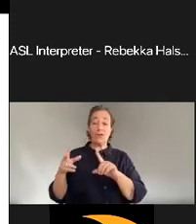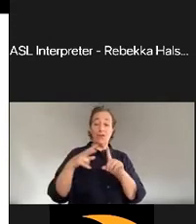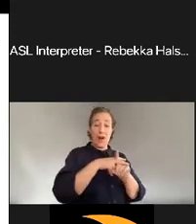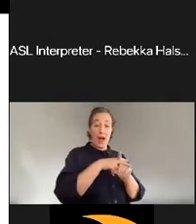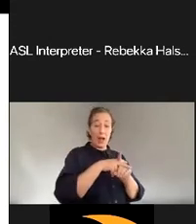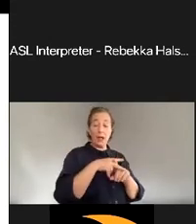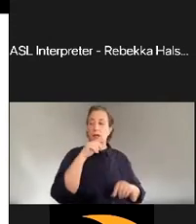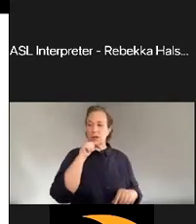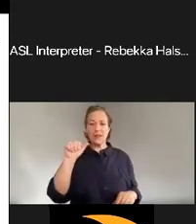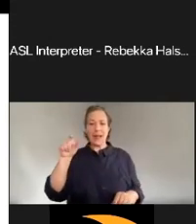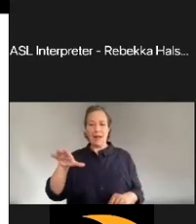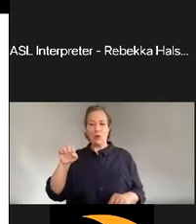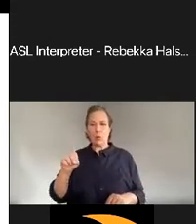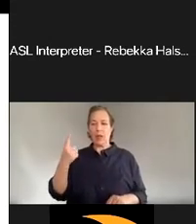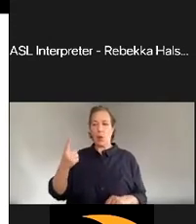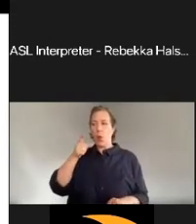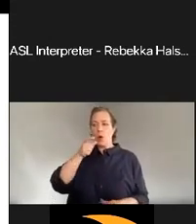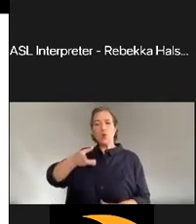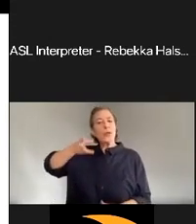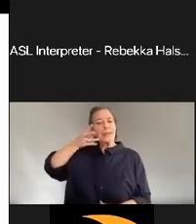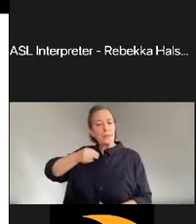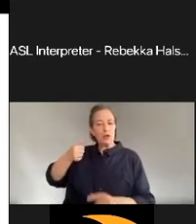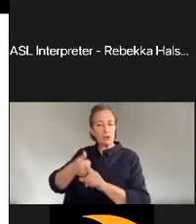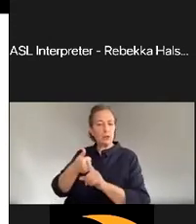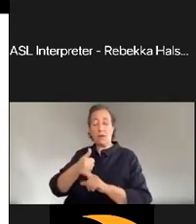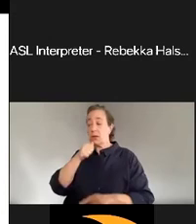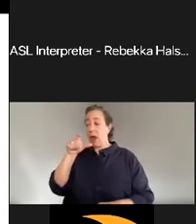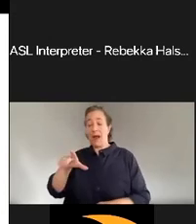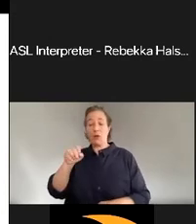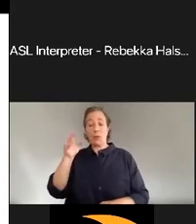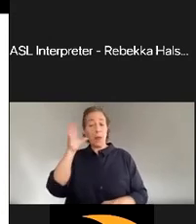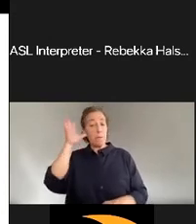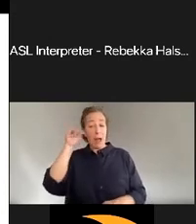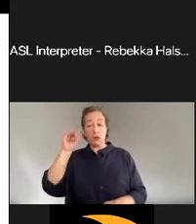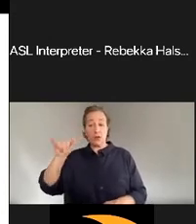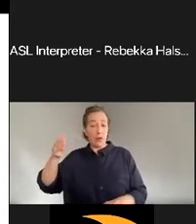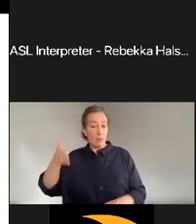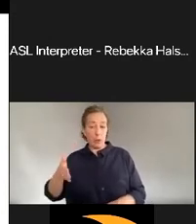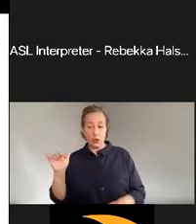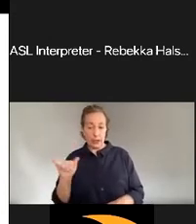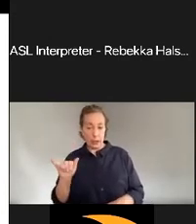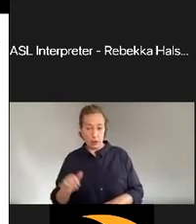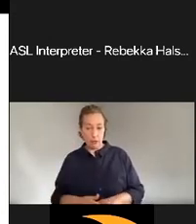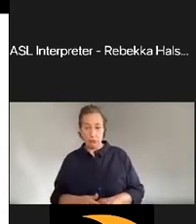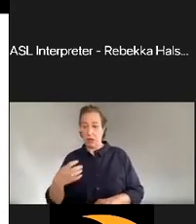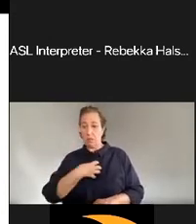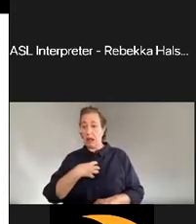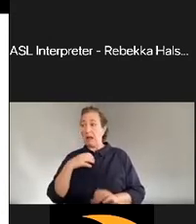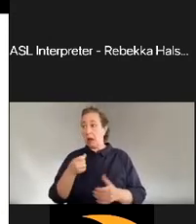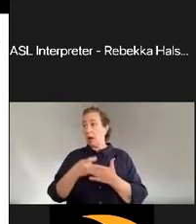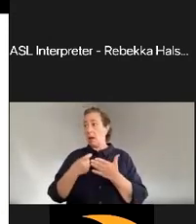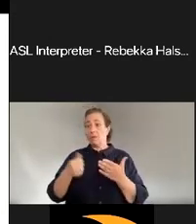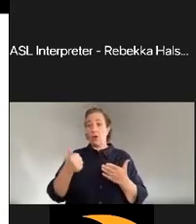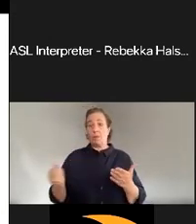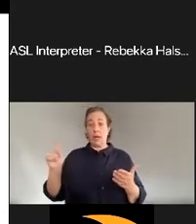parent of the person who experienced the alleged discrimination. So complaints on behalf of others